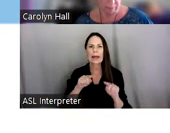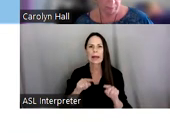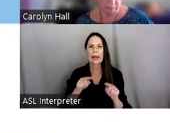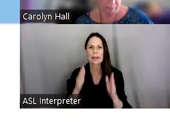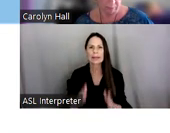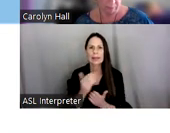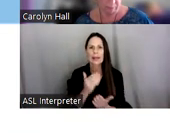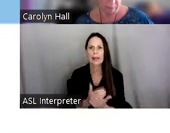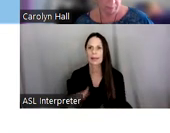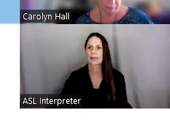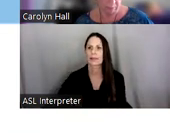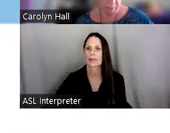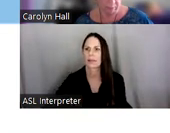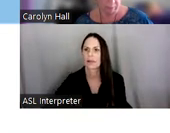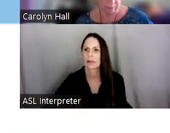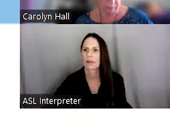list.